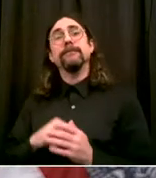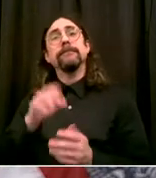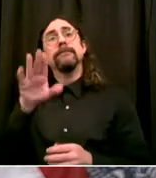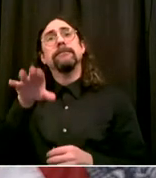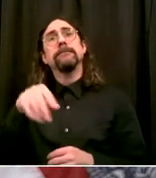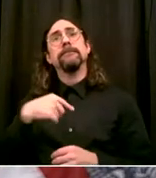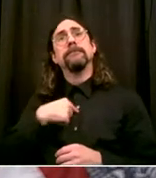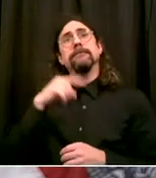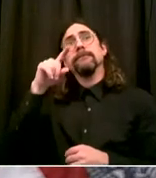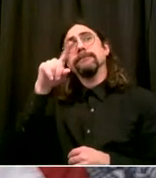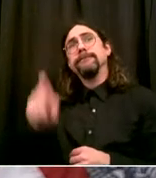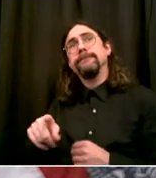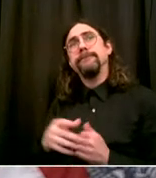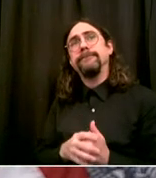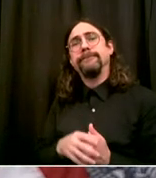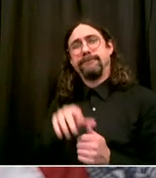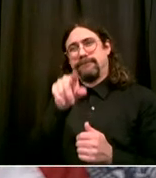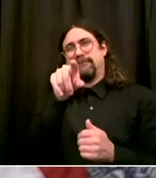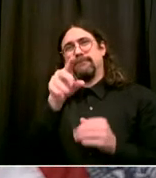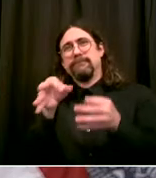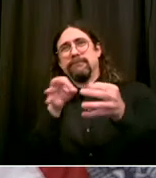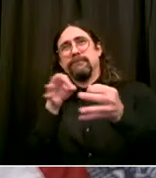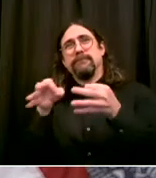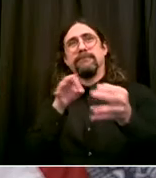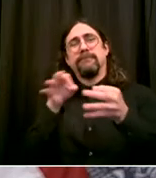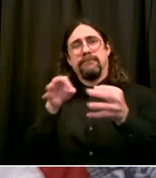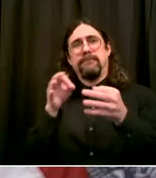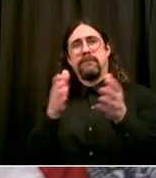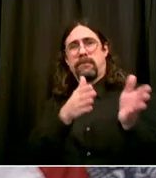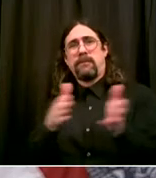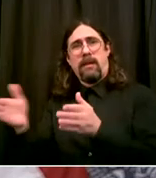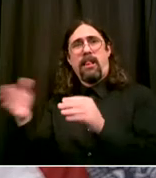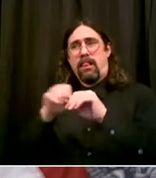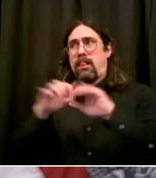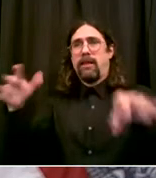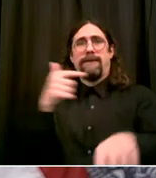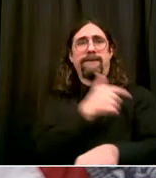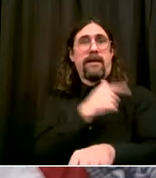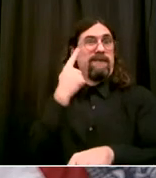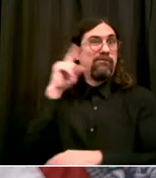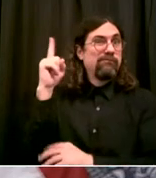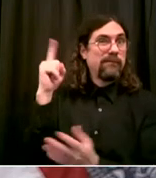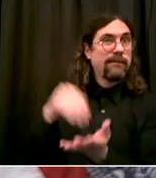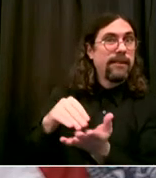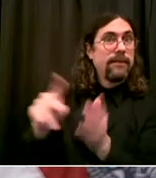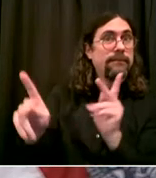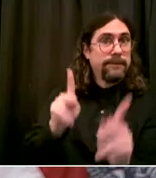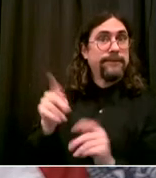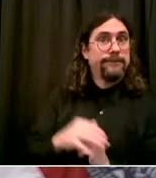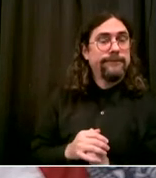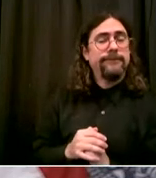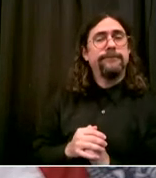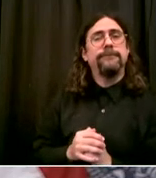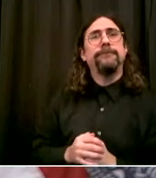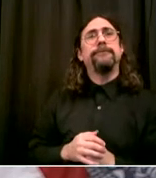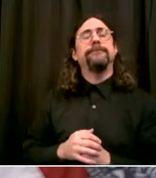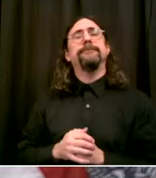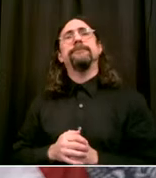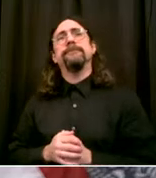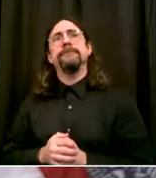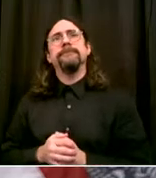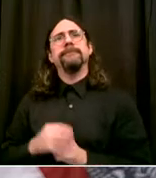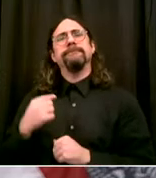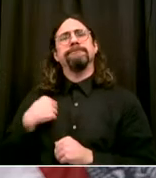this perception among a lot of healthcare workers, some of the private healthcare workers we've talked to, some dentists, even the NYPD having their delay